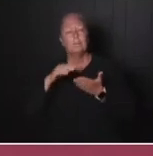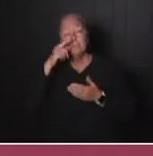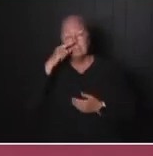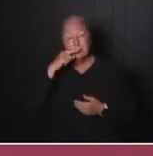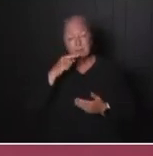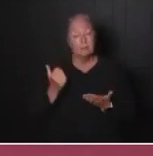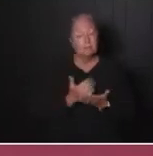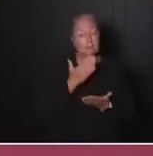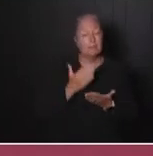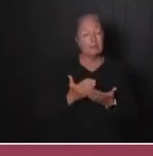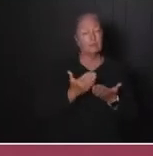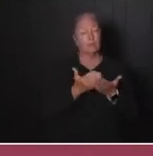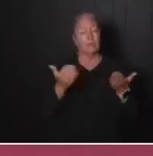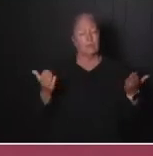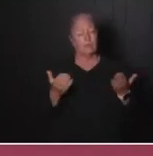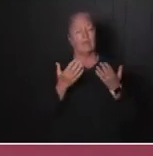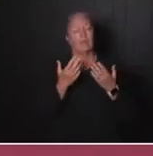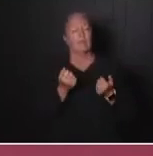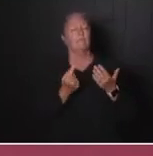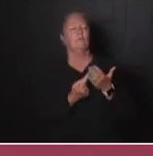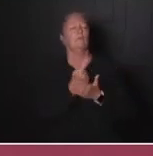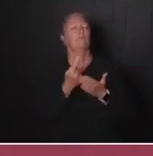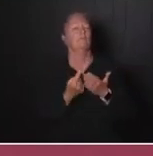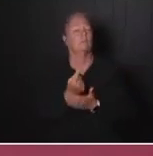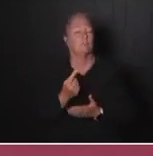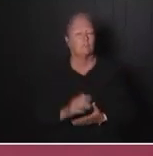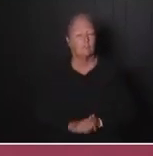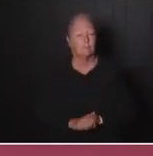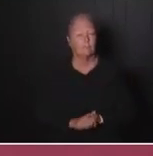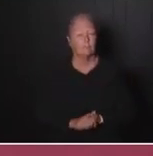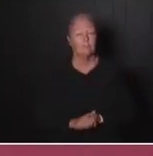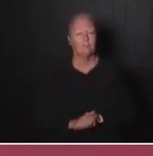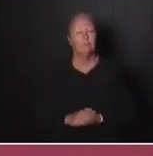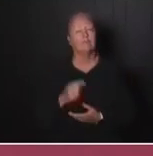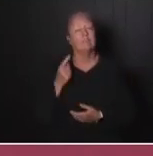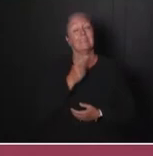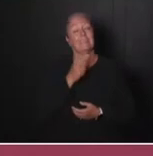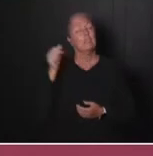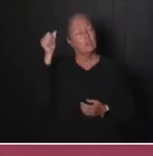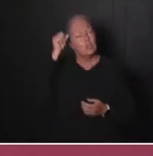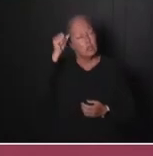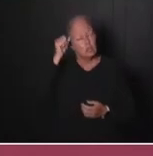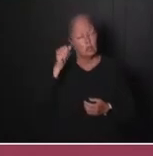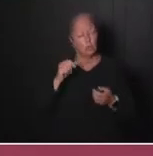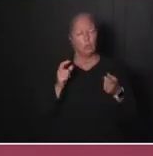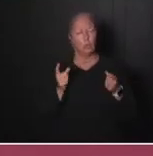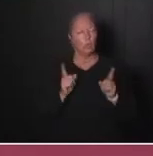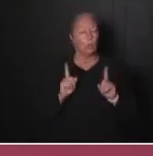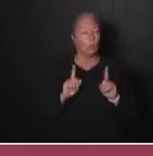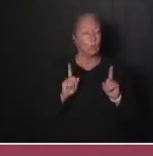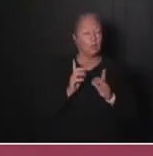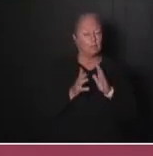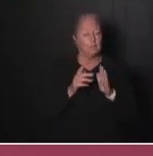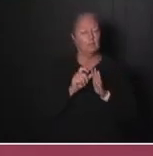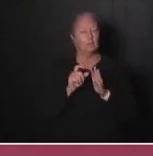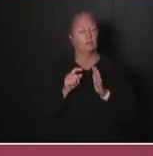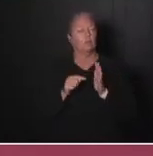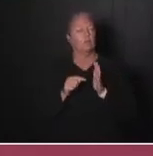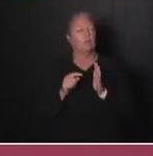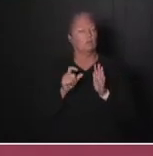people get the chance they deserve. He knows what it means to make the most of what you've got. He's lived